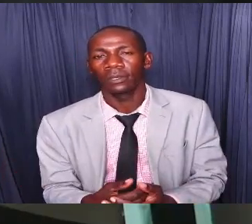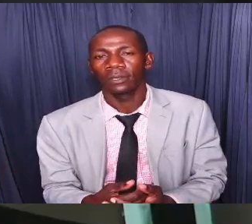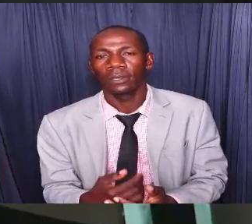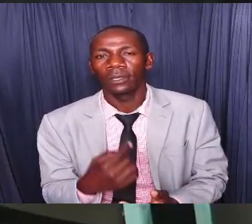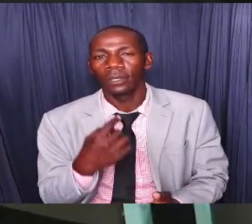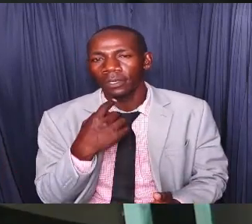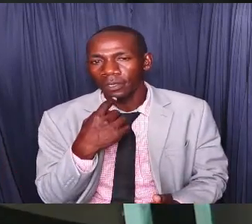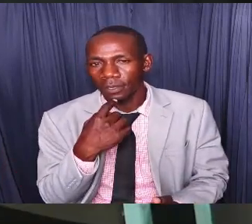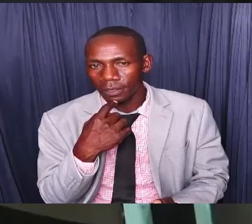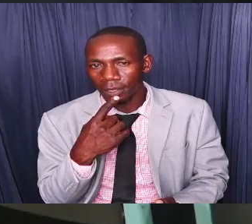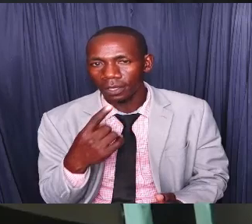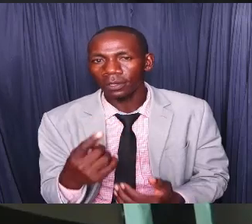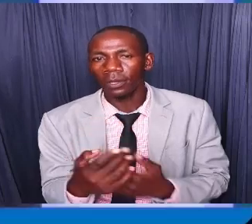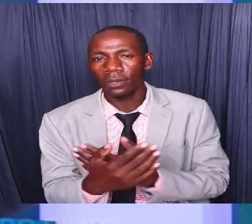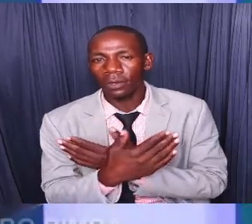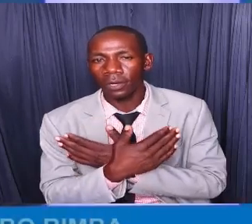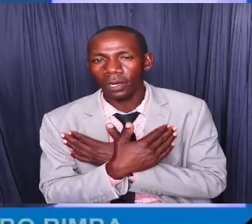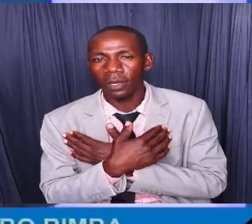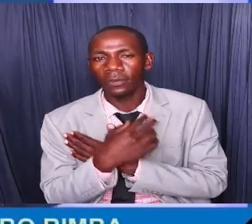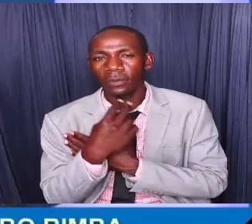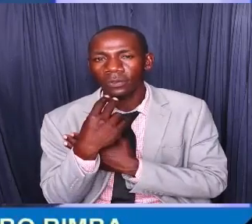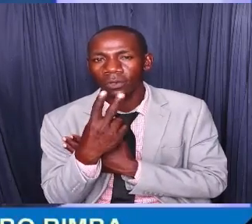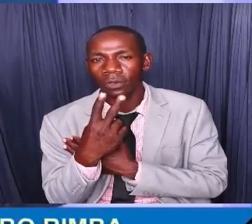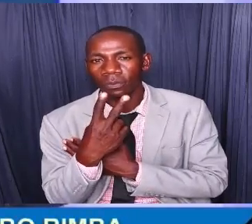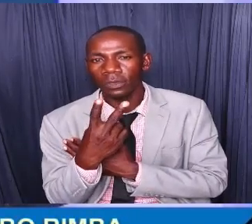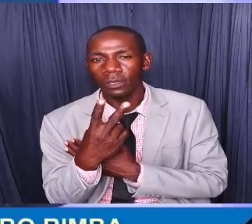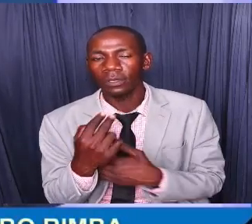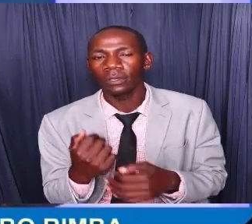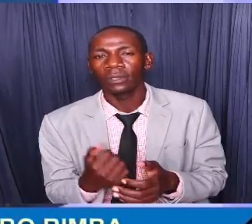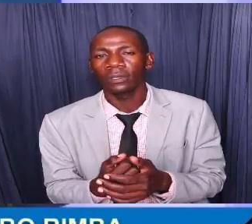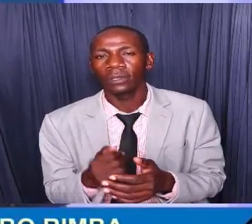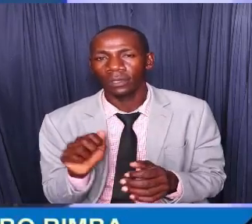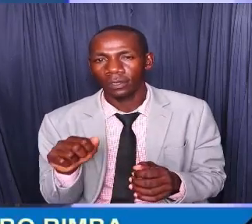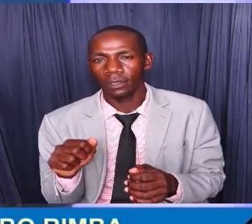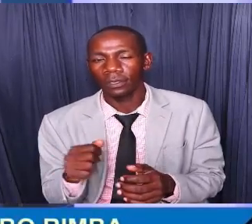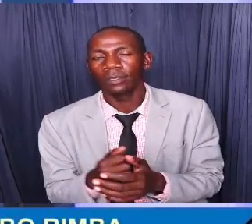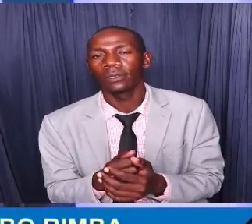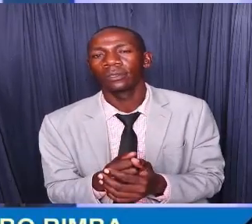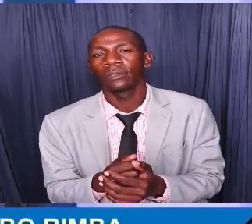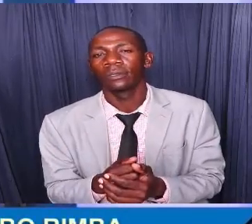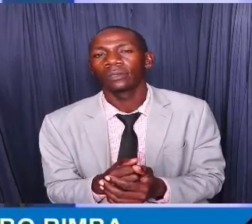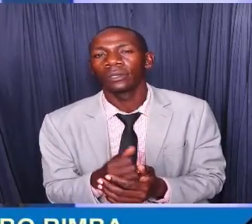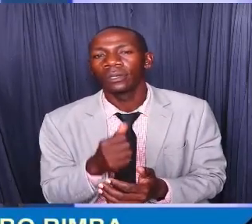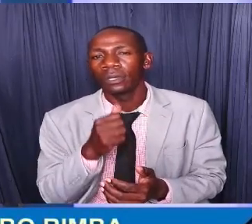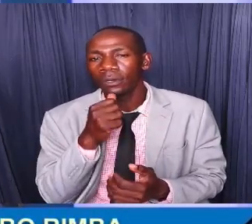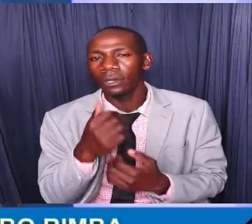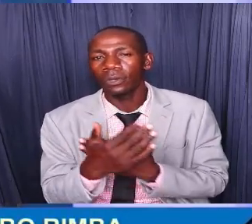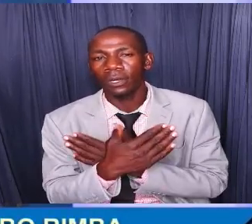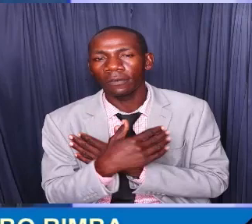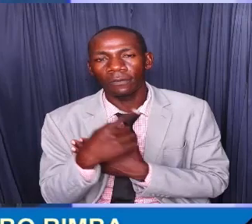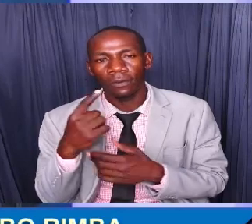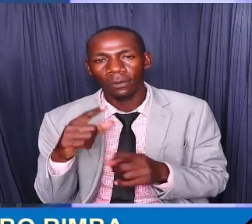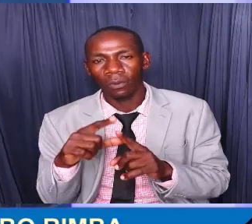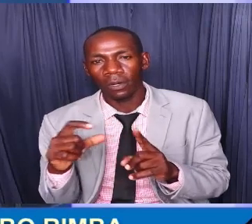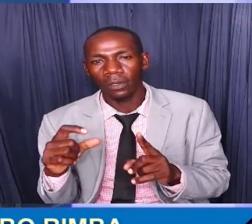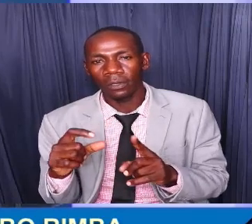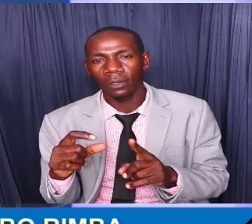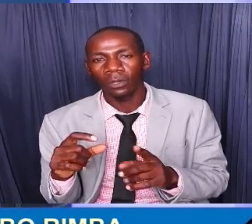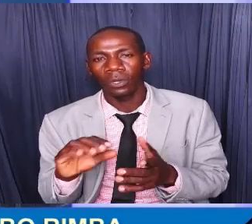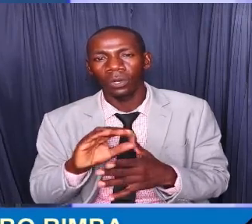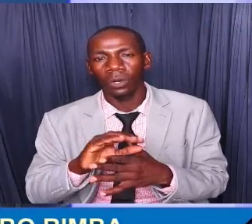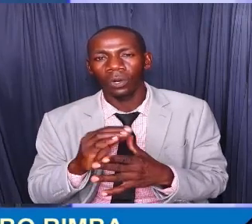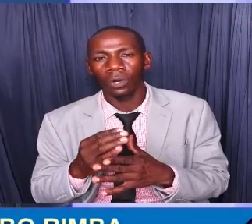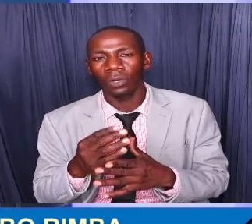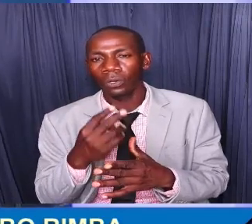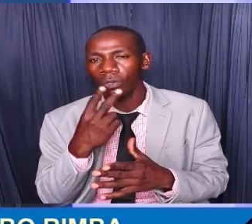Anasema msipende kwa ulimi. He says that don't love with the tongue. Eh? Yes. Msipende kwa neno. Don't love in wala word, kwa